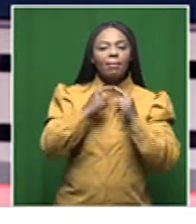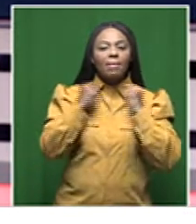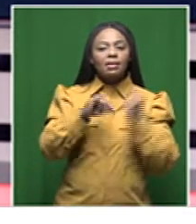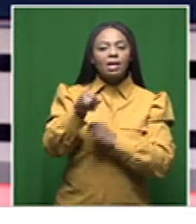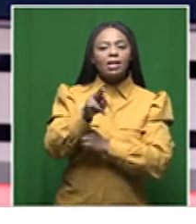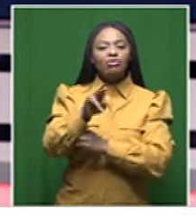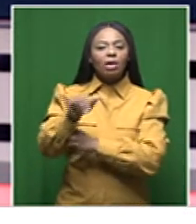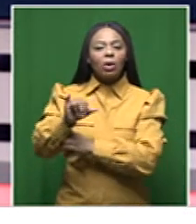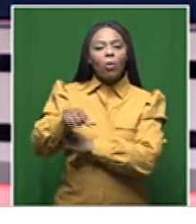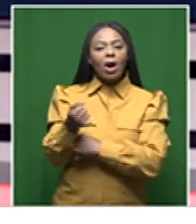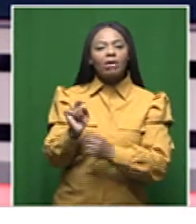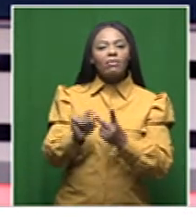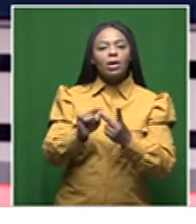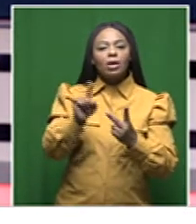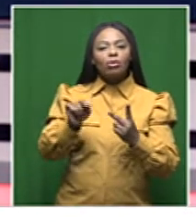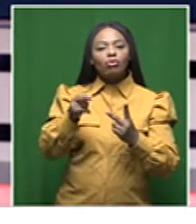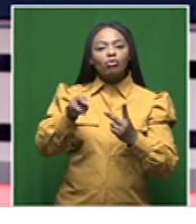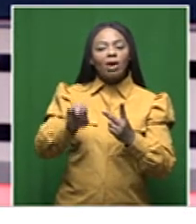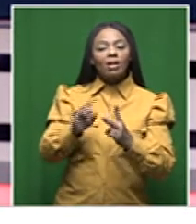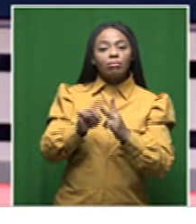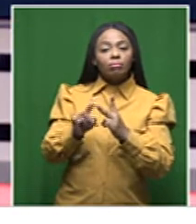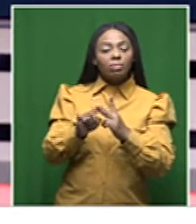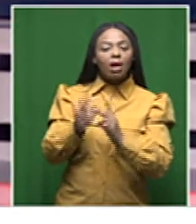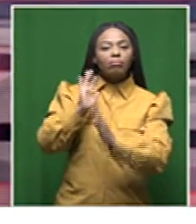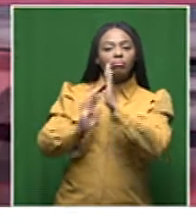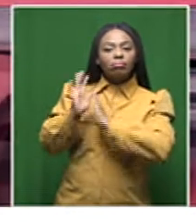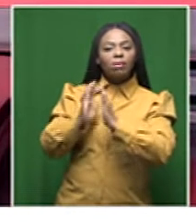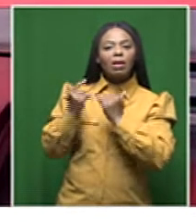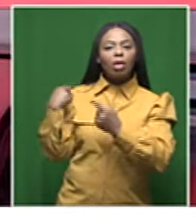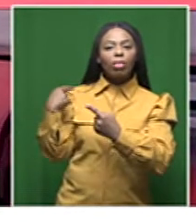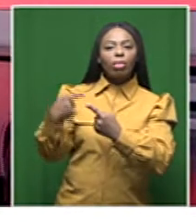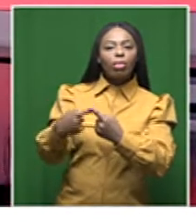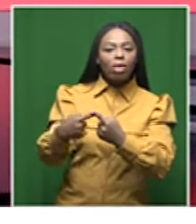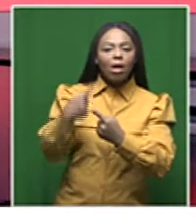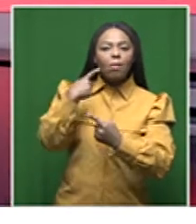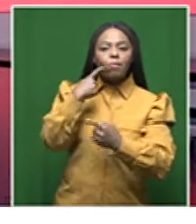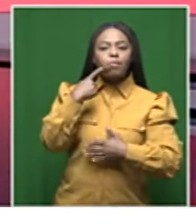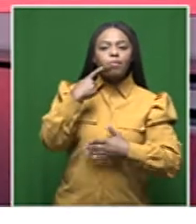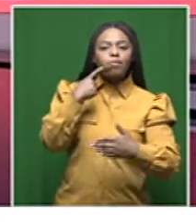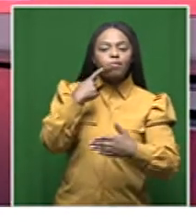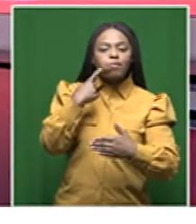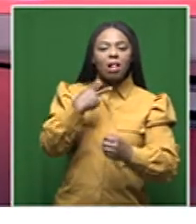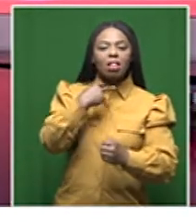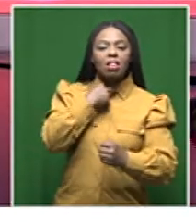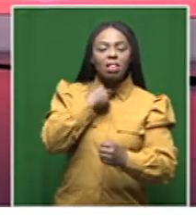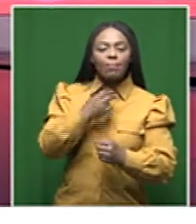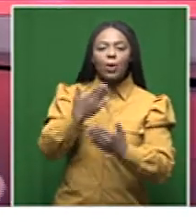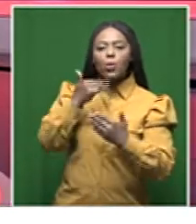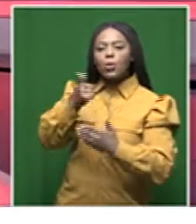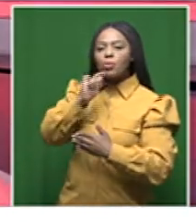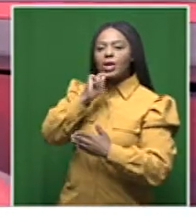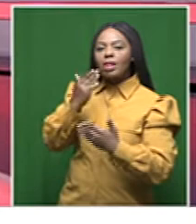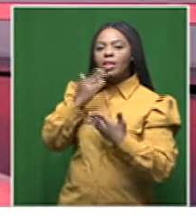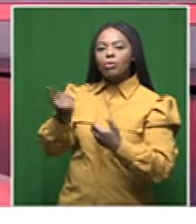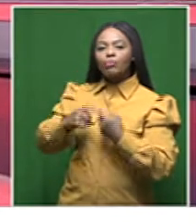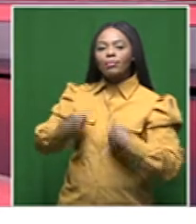Jerry Zane and his wife, Karabo Zwane, who are here to talk to us about their journey with infertility. Good morning. Thank you so much for joining us. Thank you for having us. Lovely.